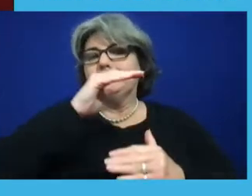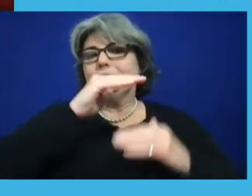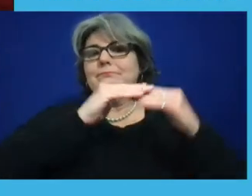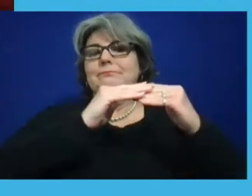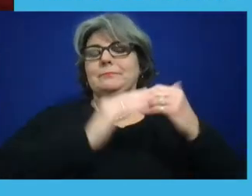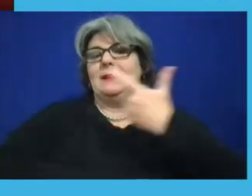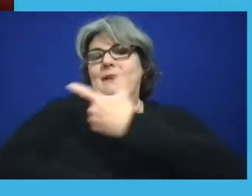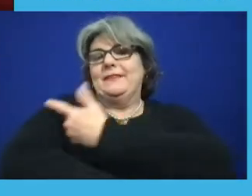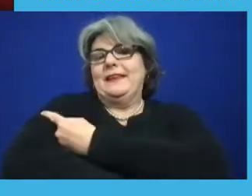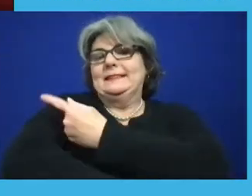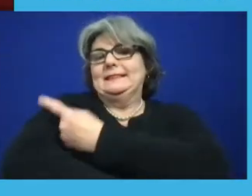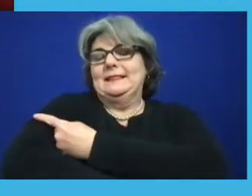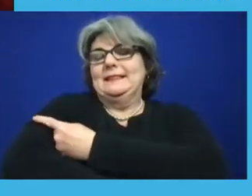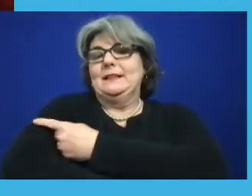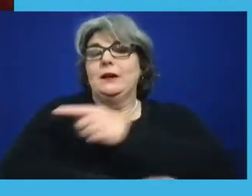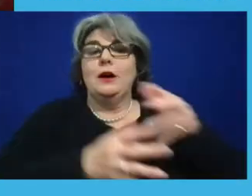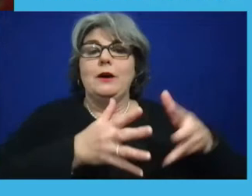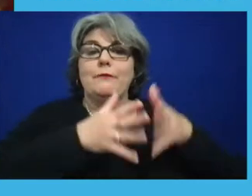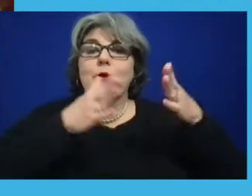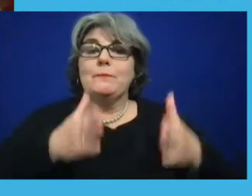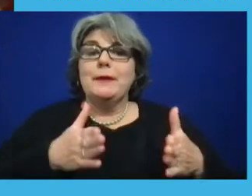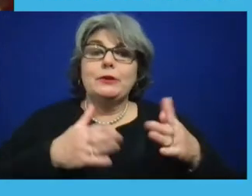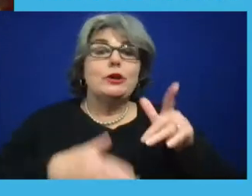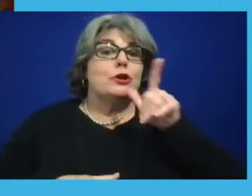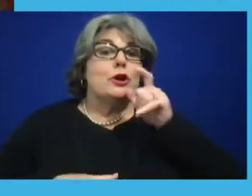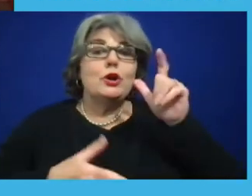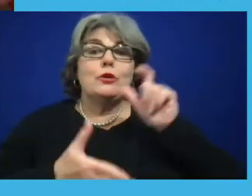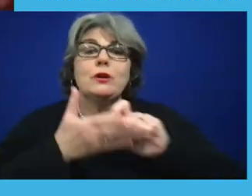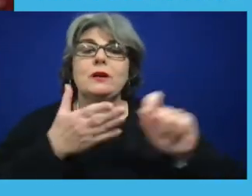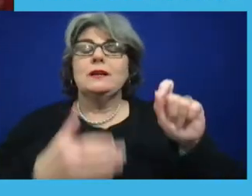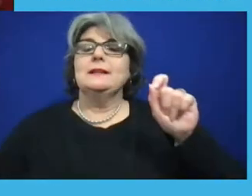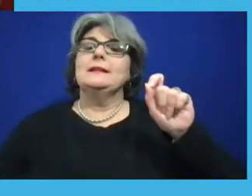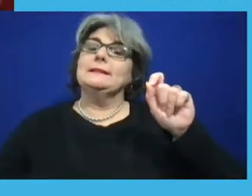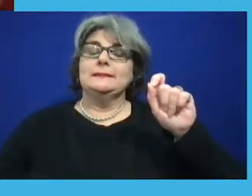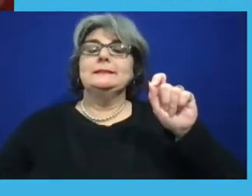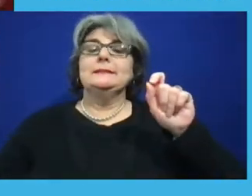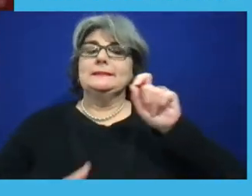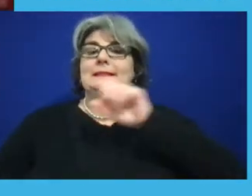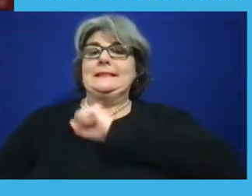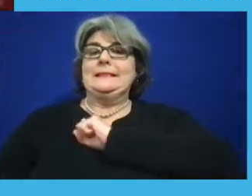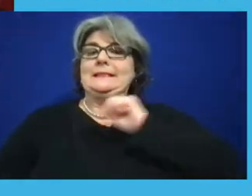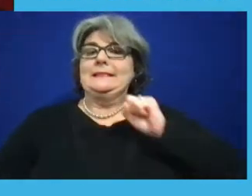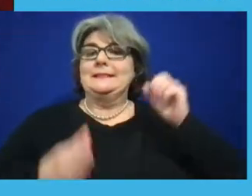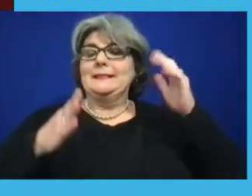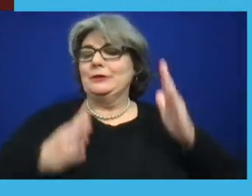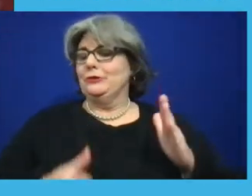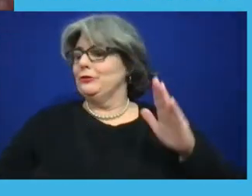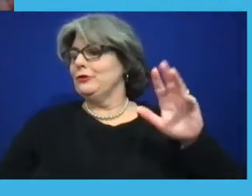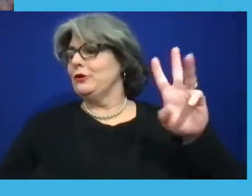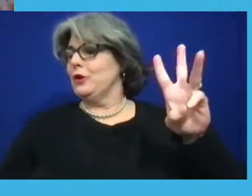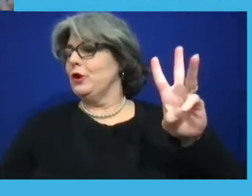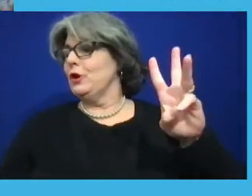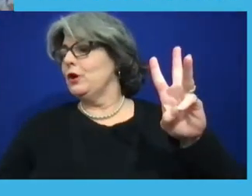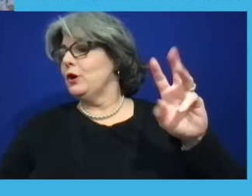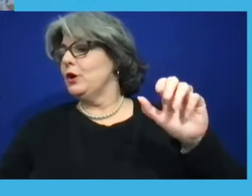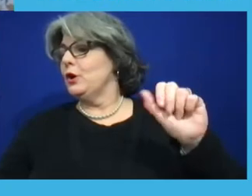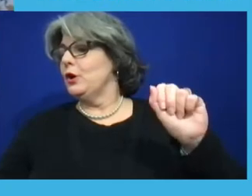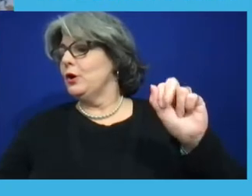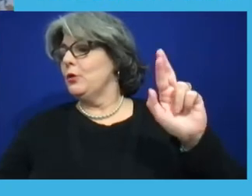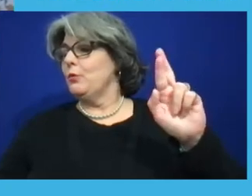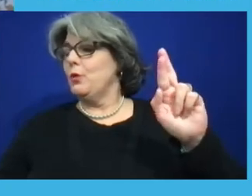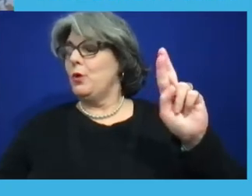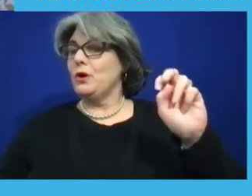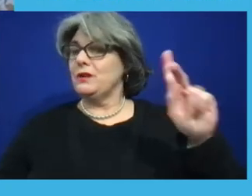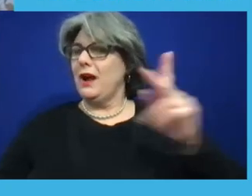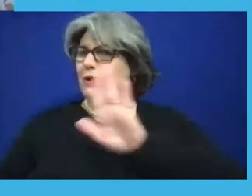So y'all know we passed legislation to cap the cost of insulin for American seniors. You know who wrote that? Senator Raphael